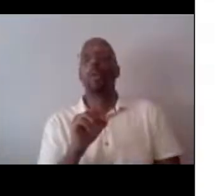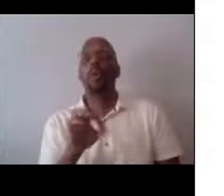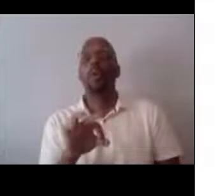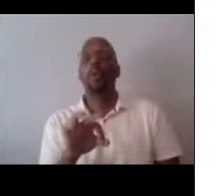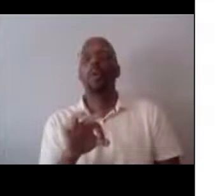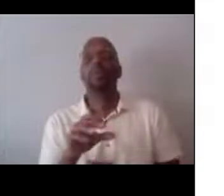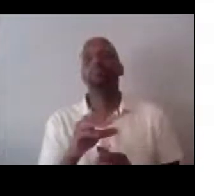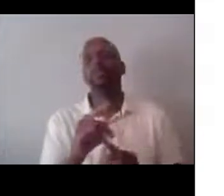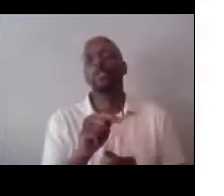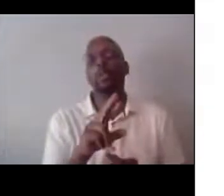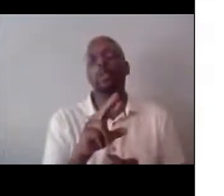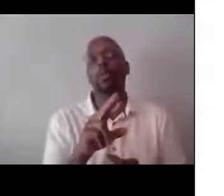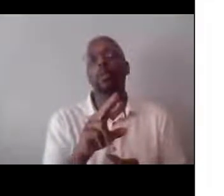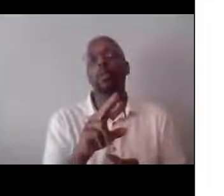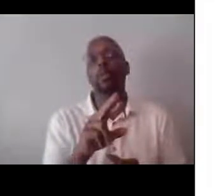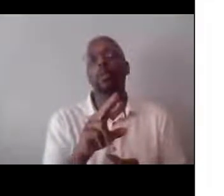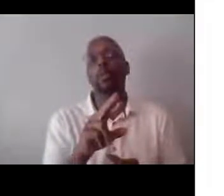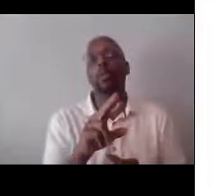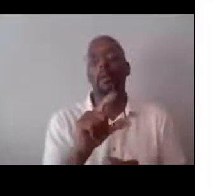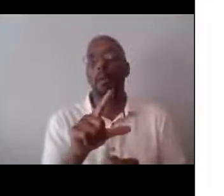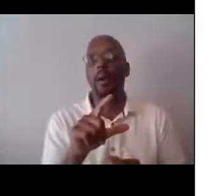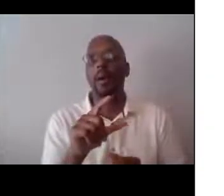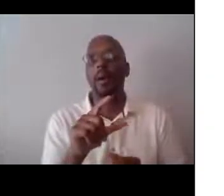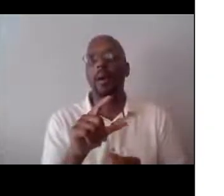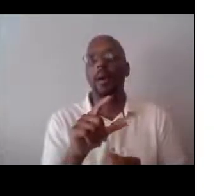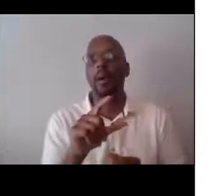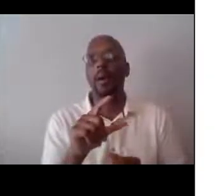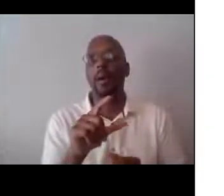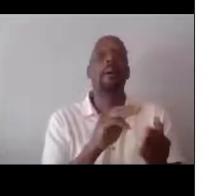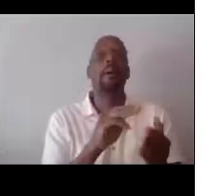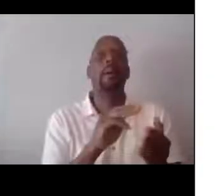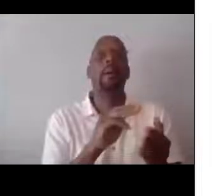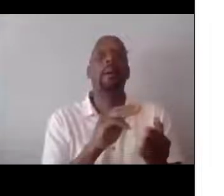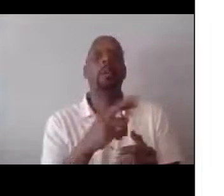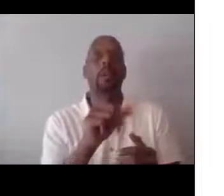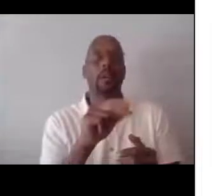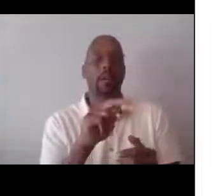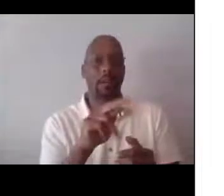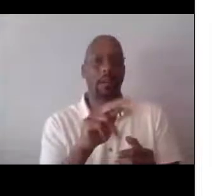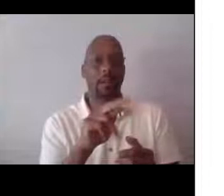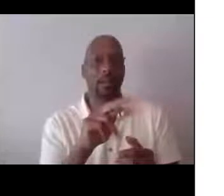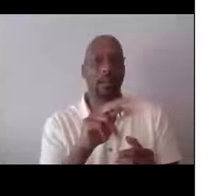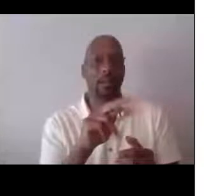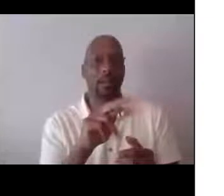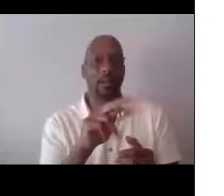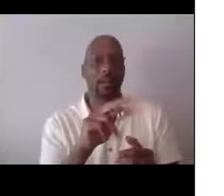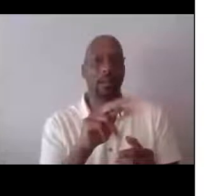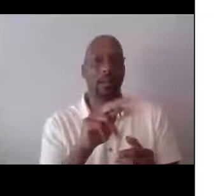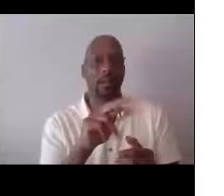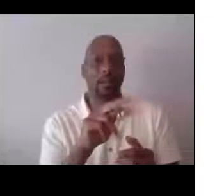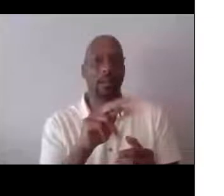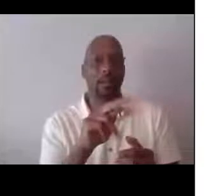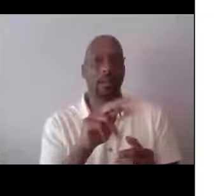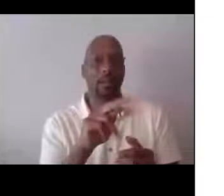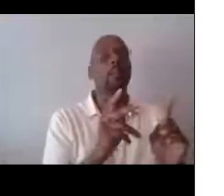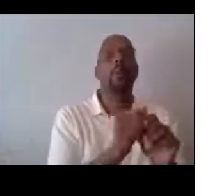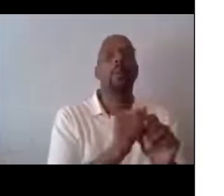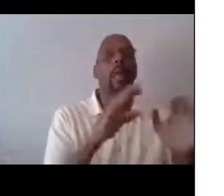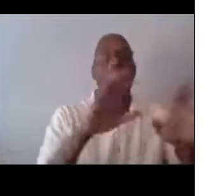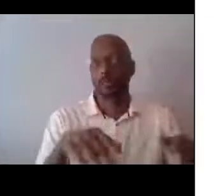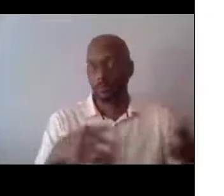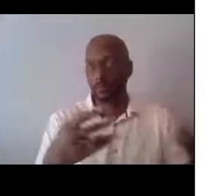rural communities, migrant or immigrant populations, and the unhoused community. We also asked if they were